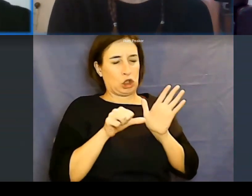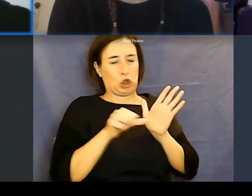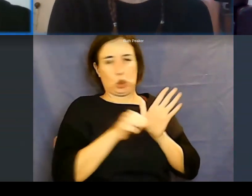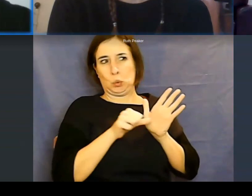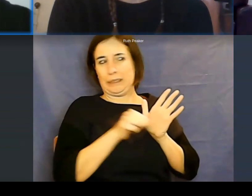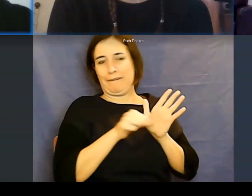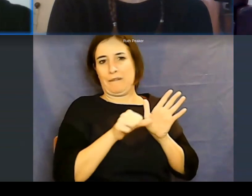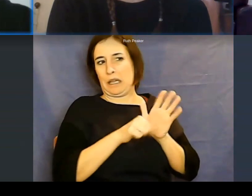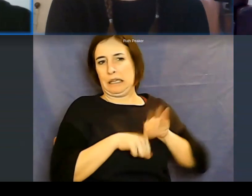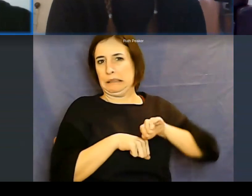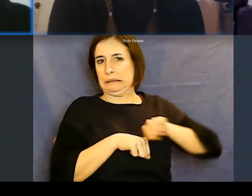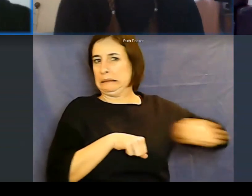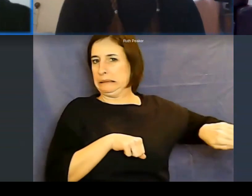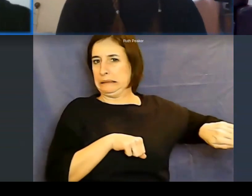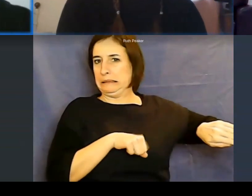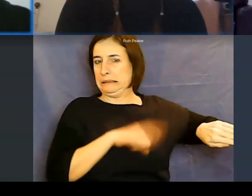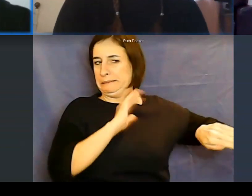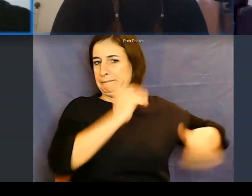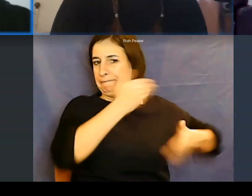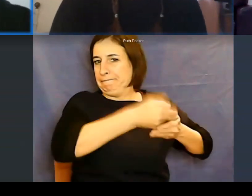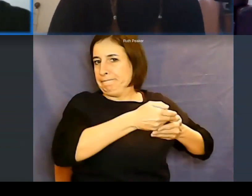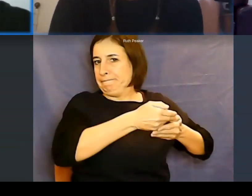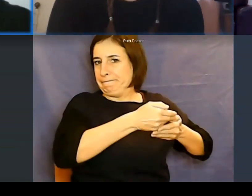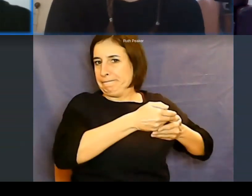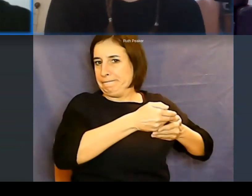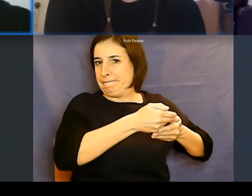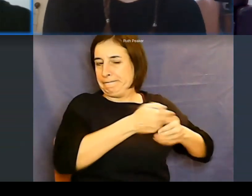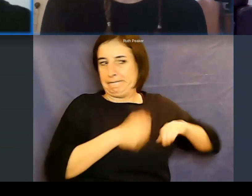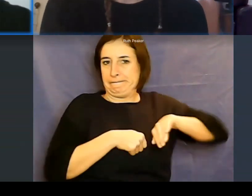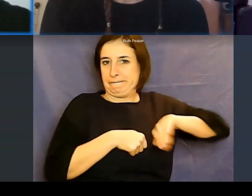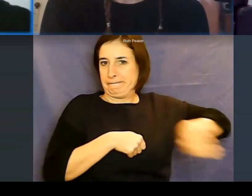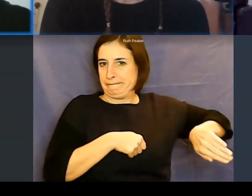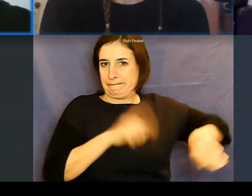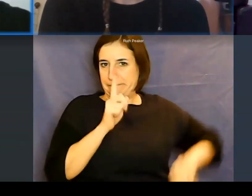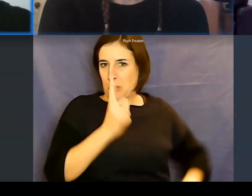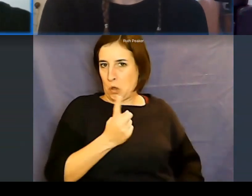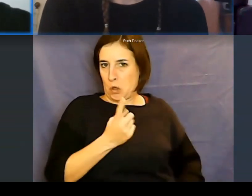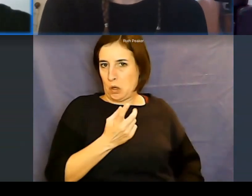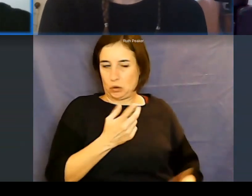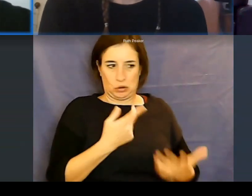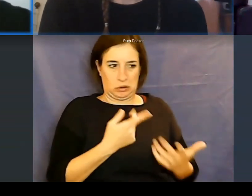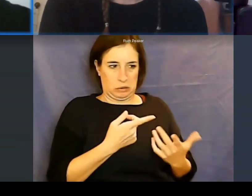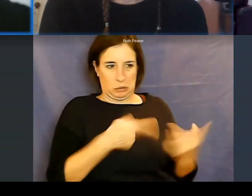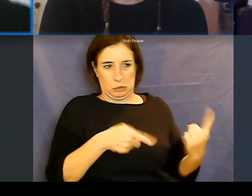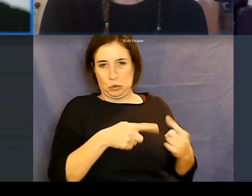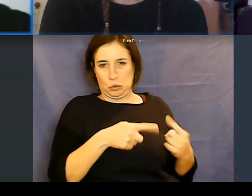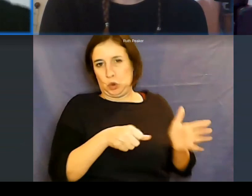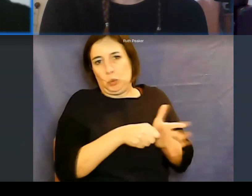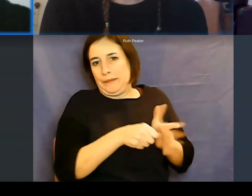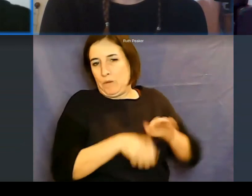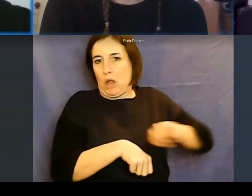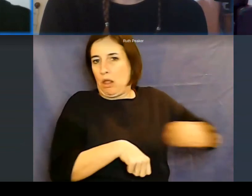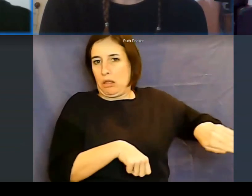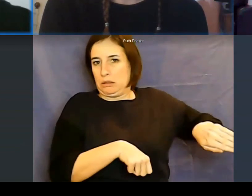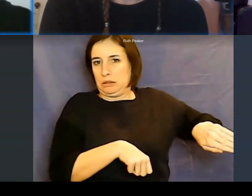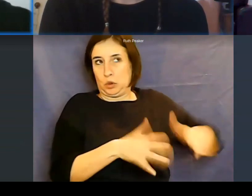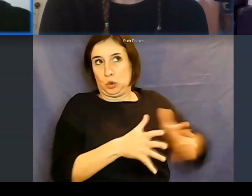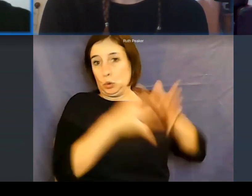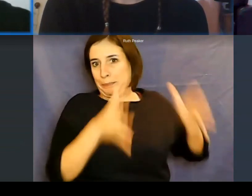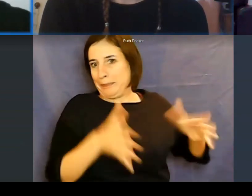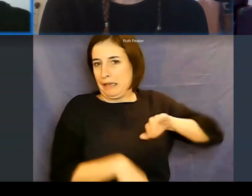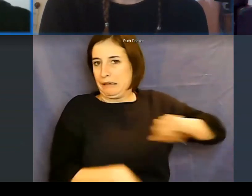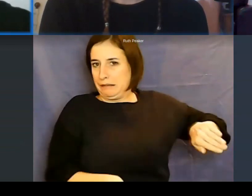mentality of that hard to reach mentality. I think the psychology needs to be flipped and saying, actually,